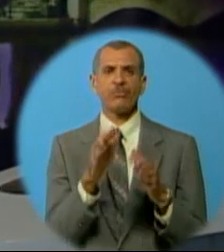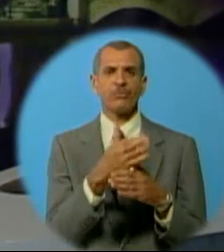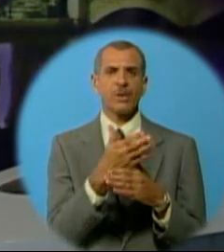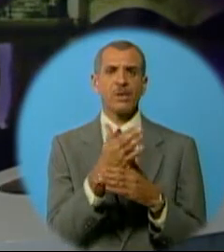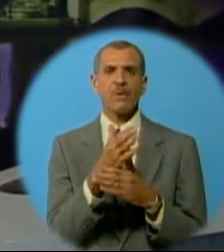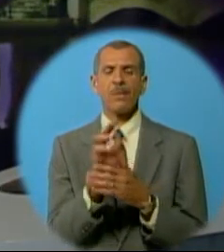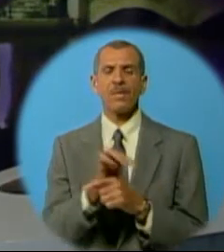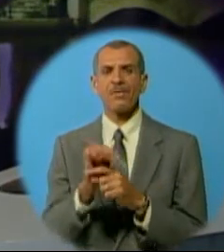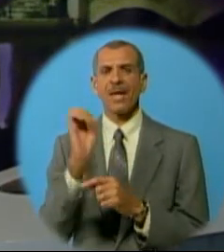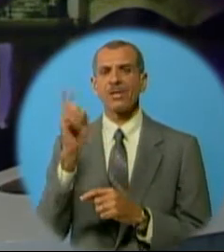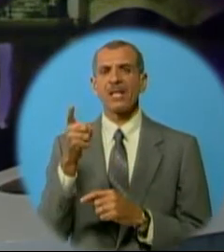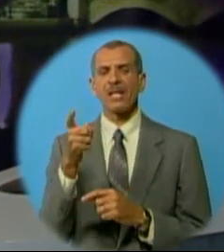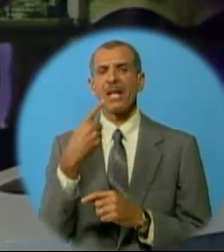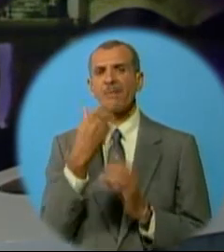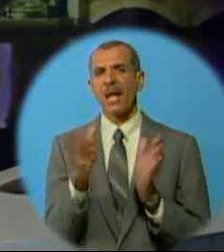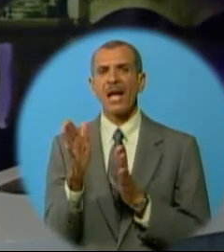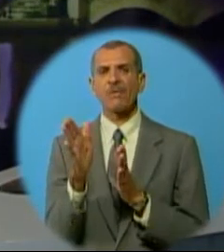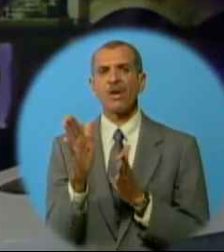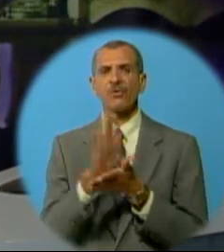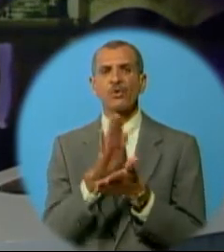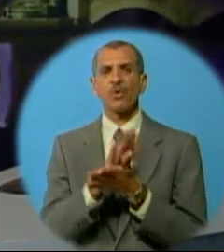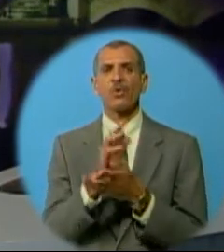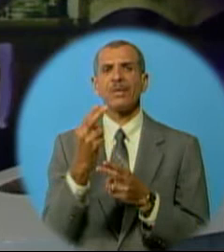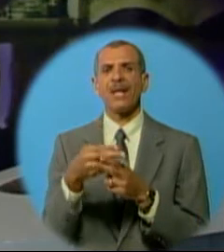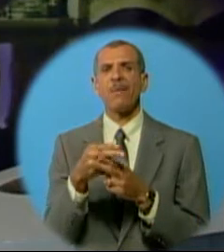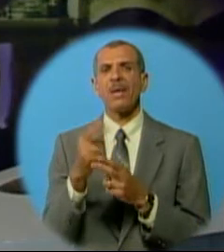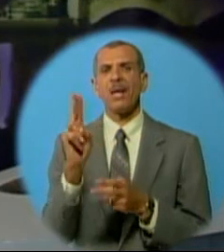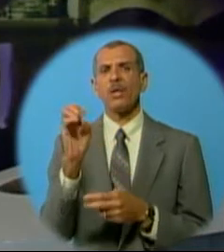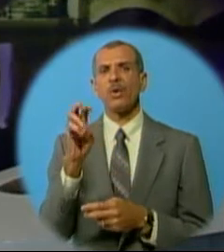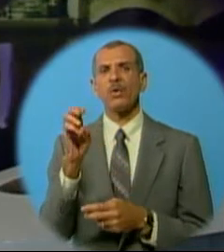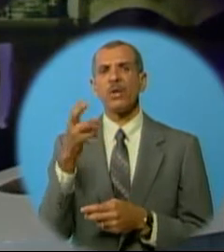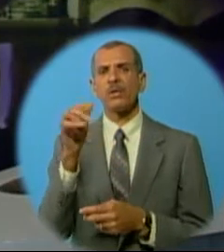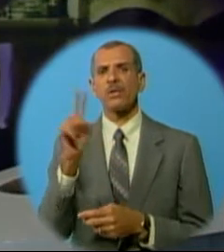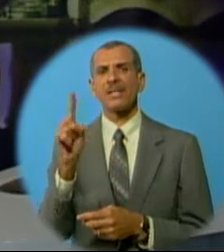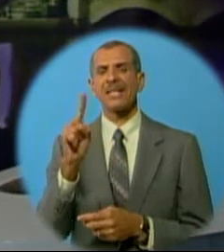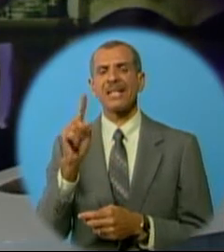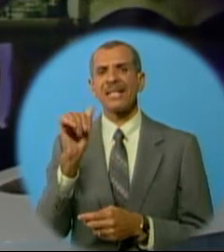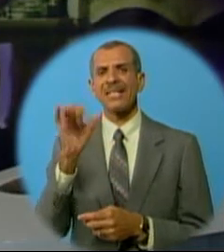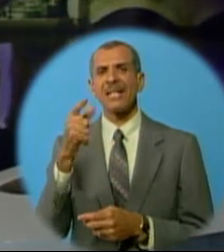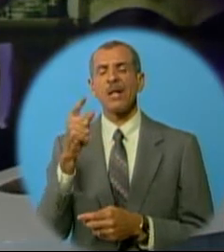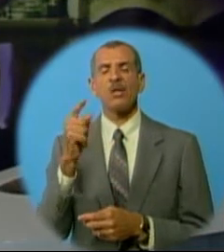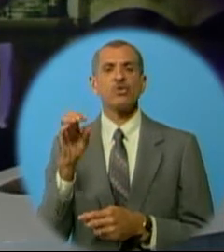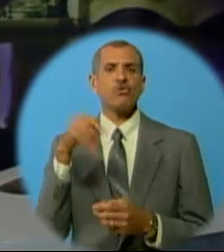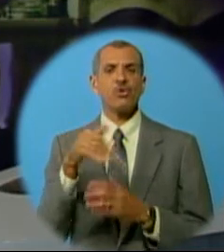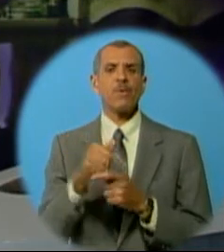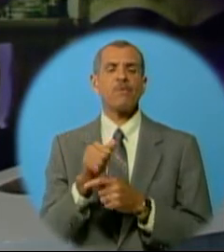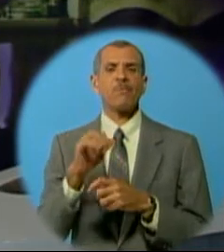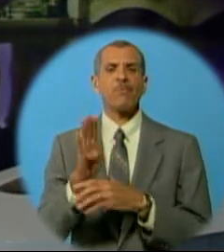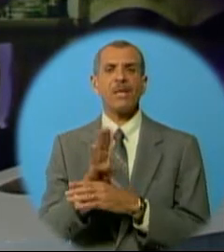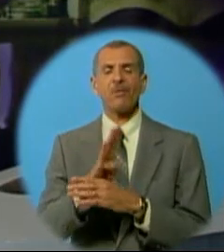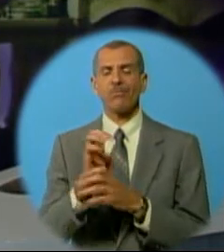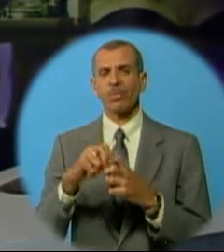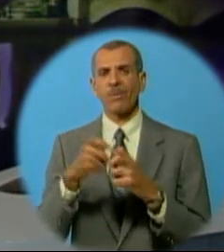was announced. Plans for a school named New Horizons Academy were unveiled, where students with behavioral issues having trouble in the